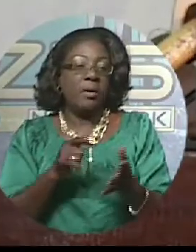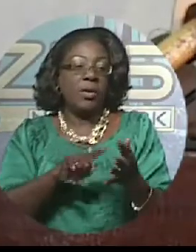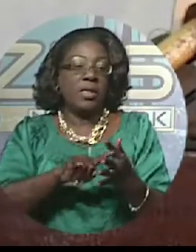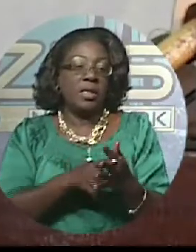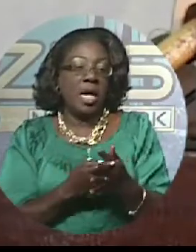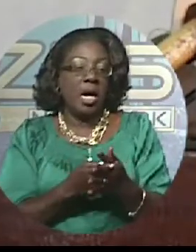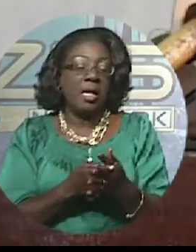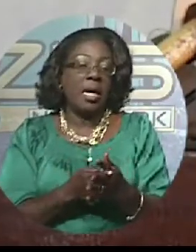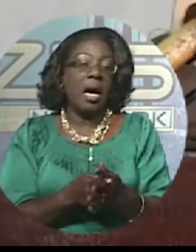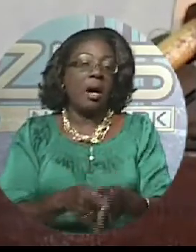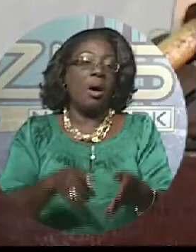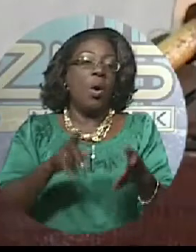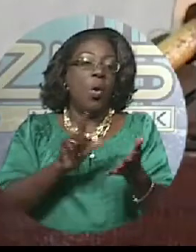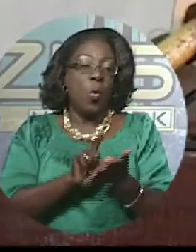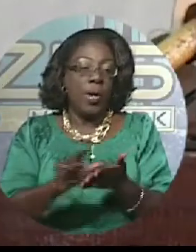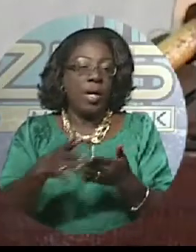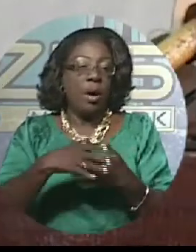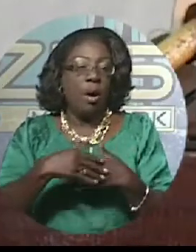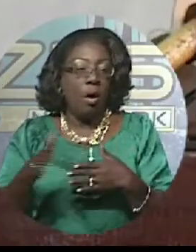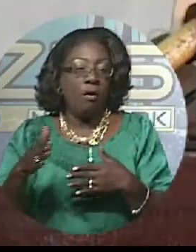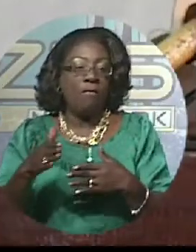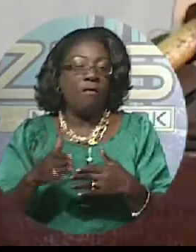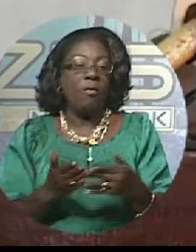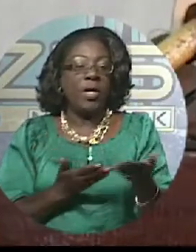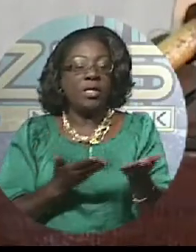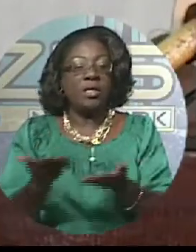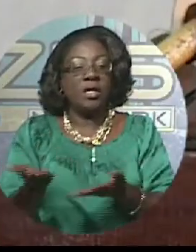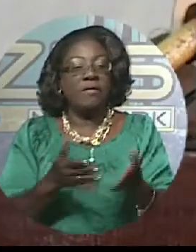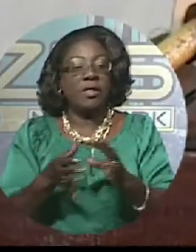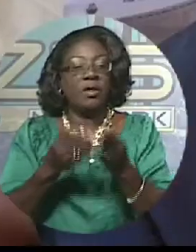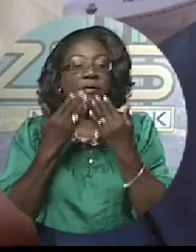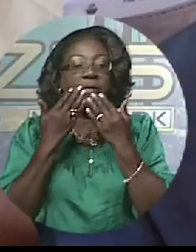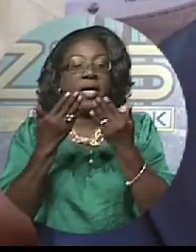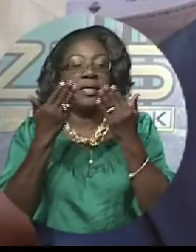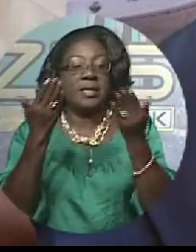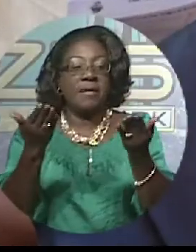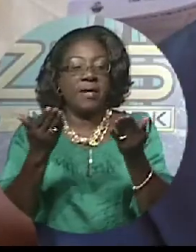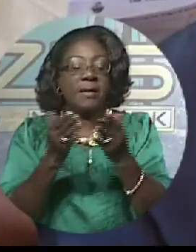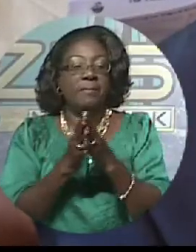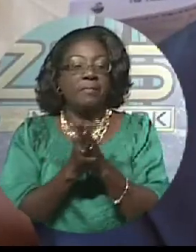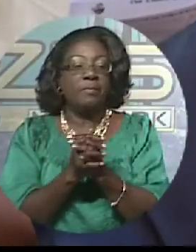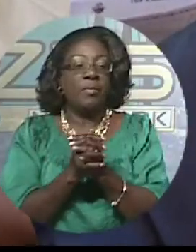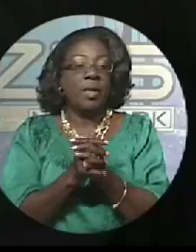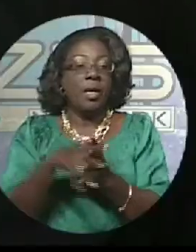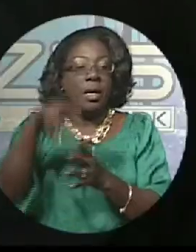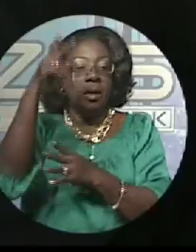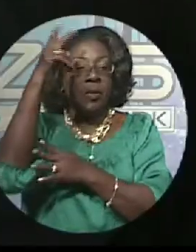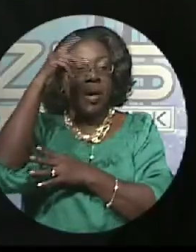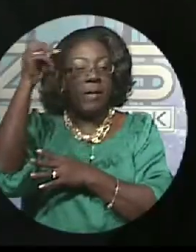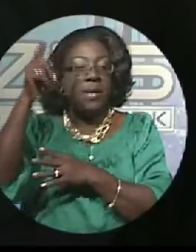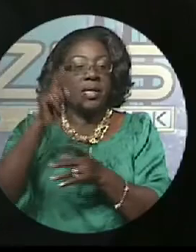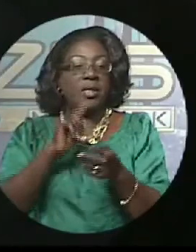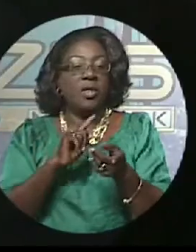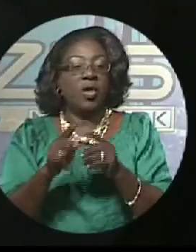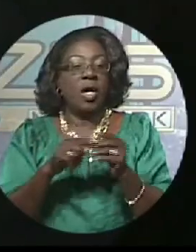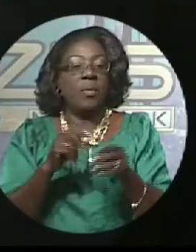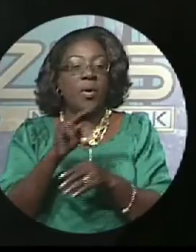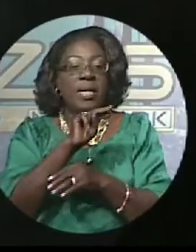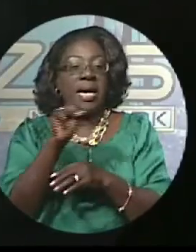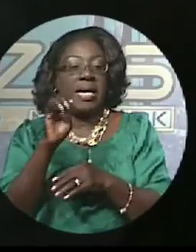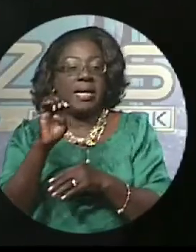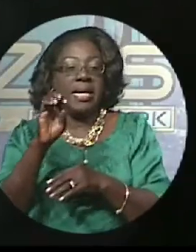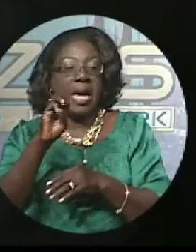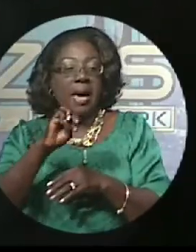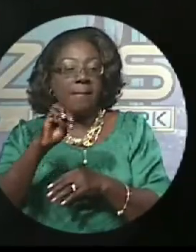Disaster Preparedness Week off with a service of thanksgiving. The Prime Minister went on to announce NEMA's 10th Annual